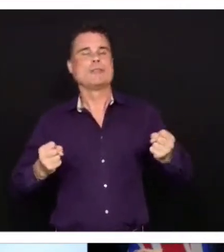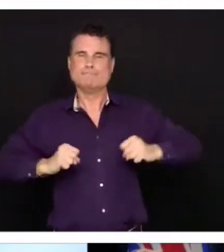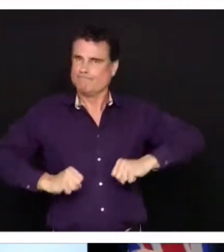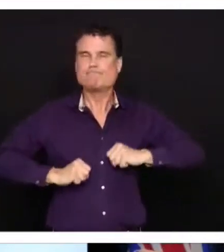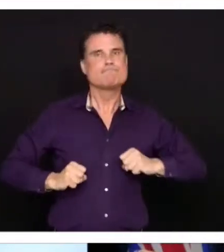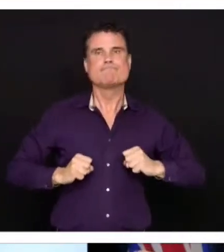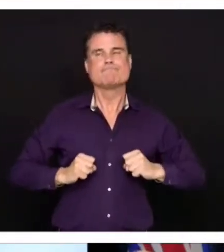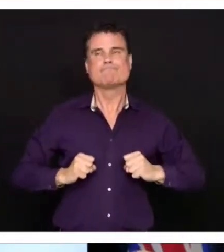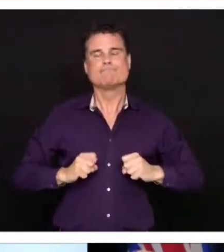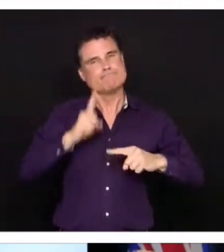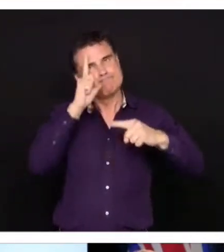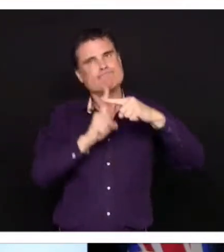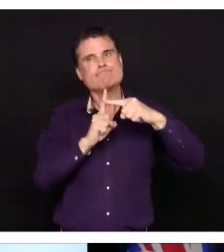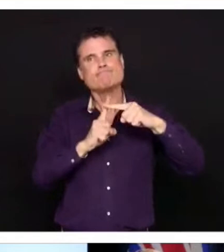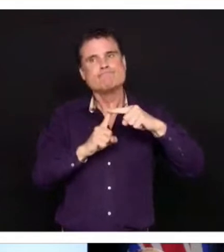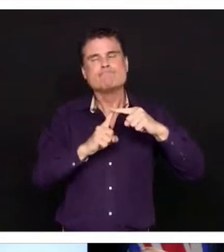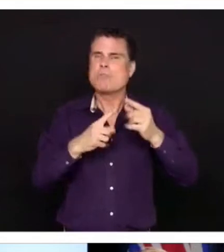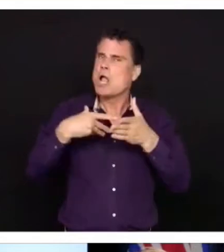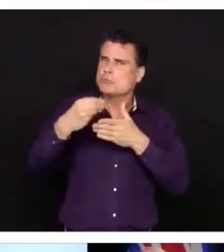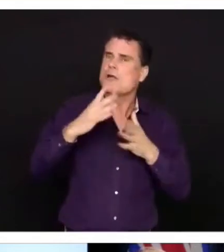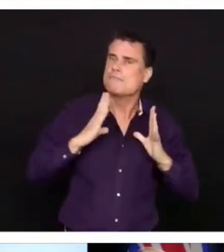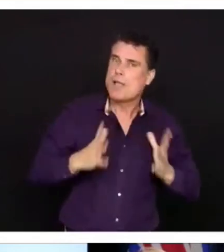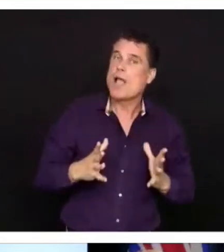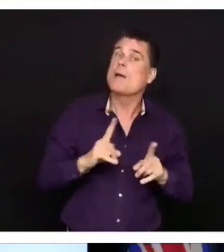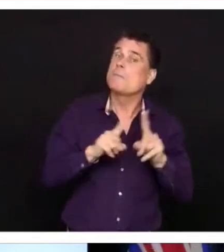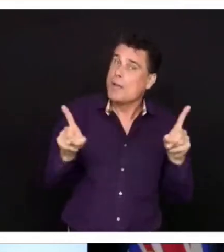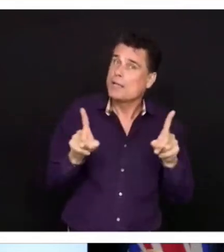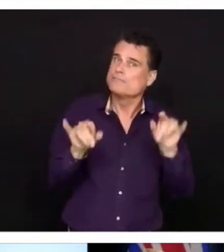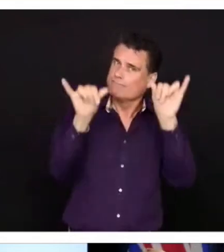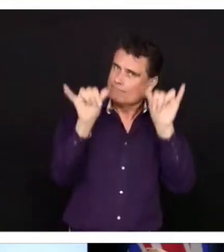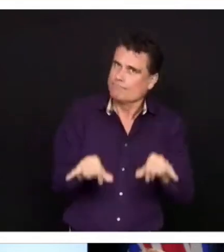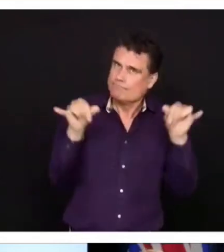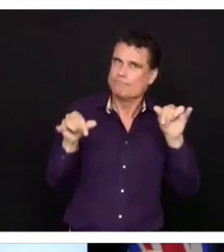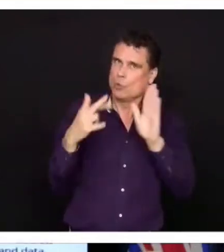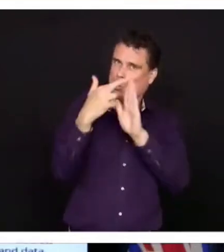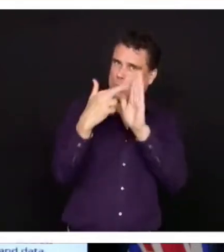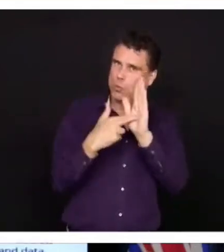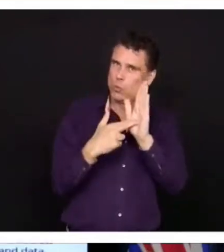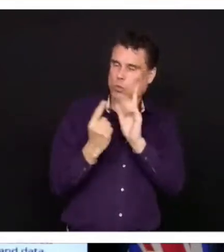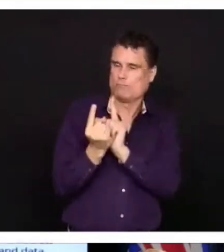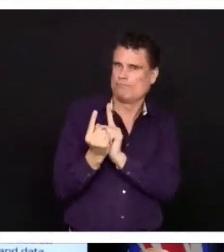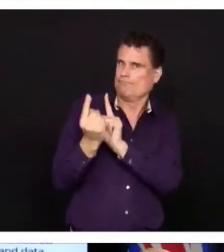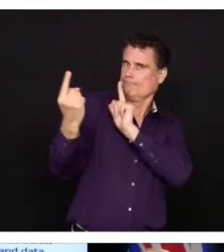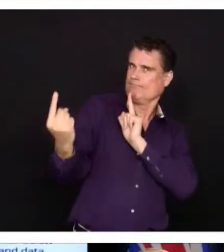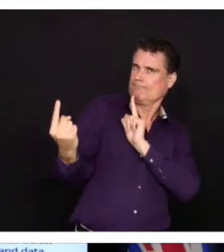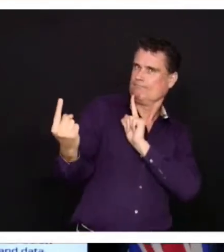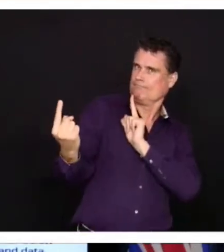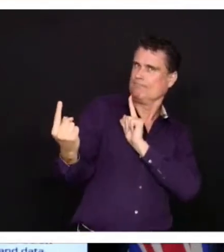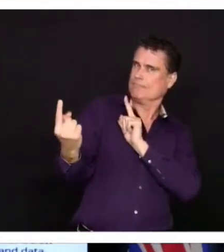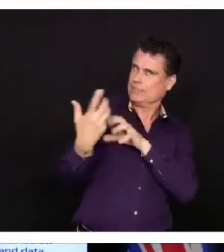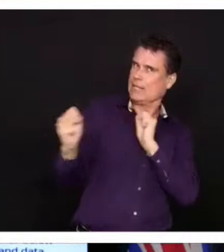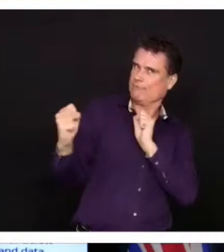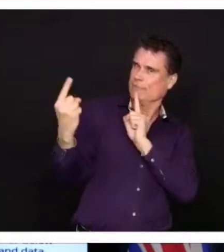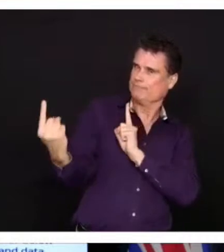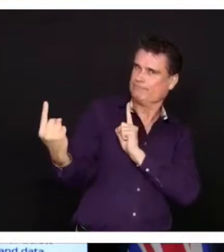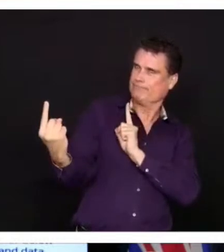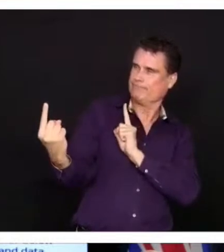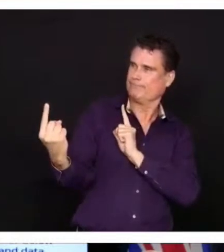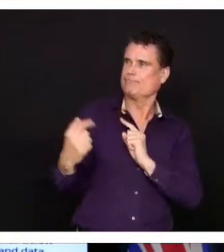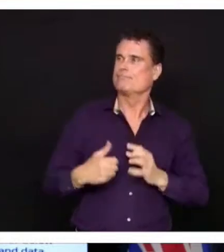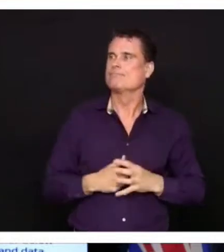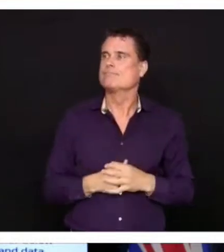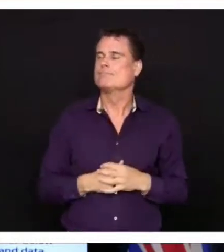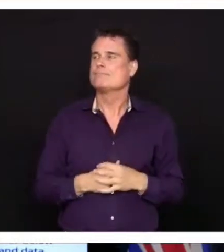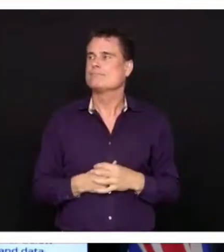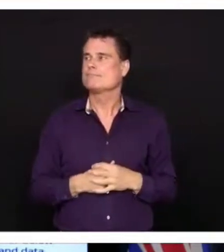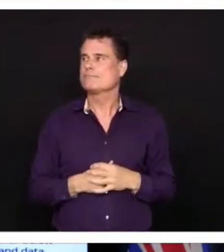now I want to talk a little bit about, what does that mean for now? What does that mean for going forward? So we are,